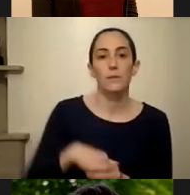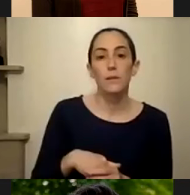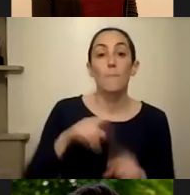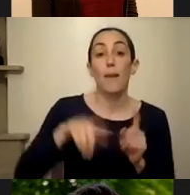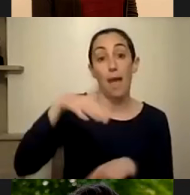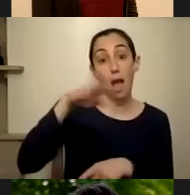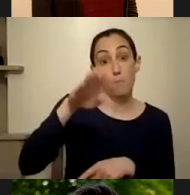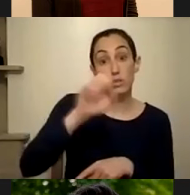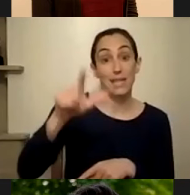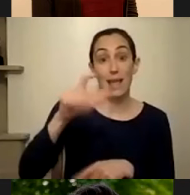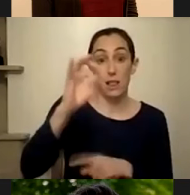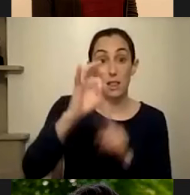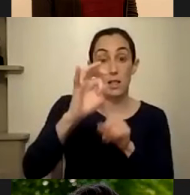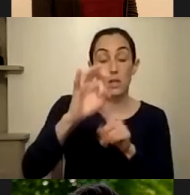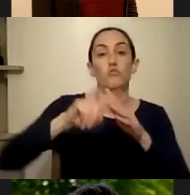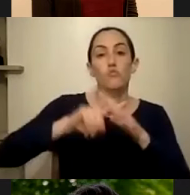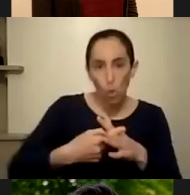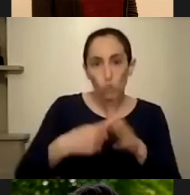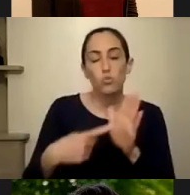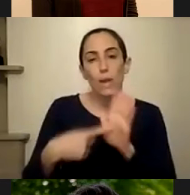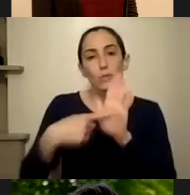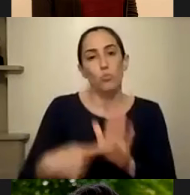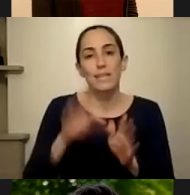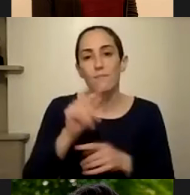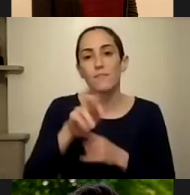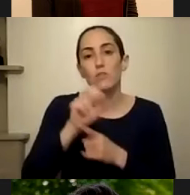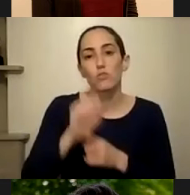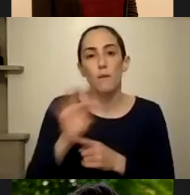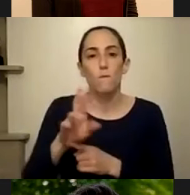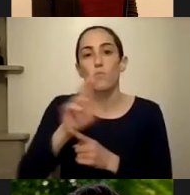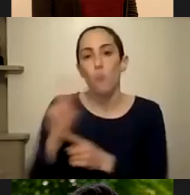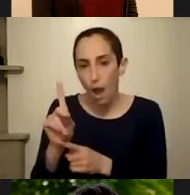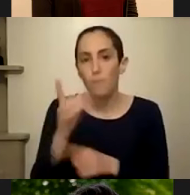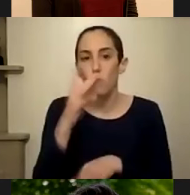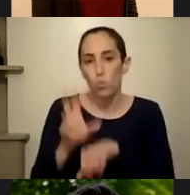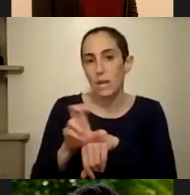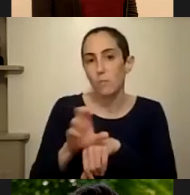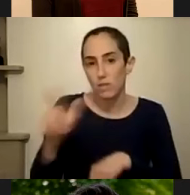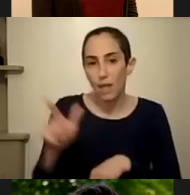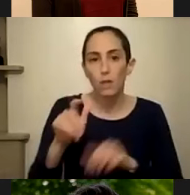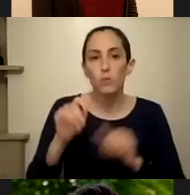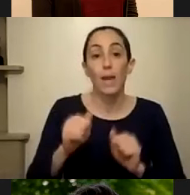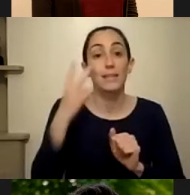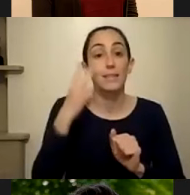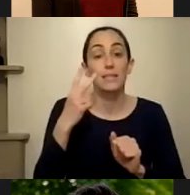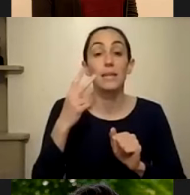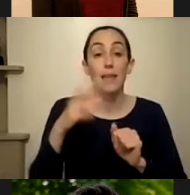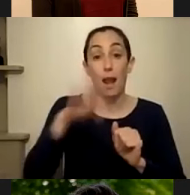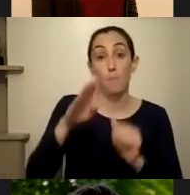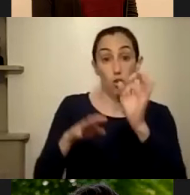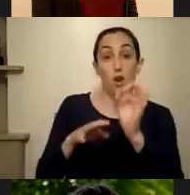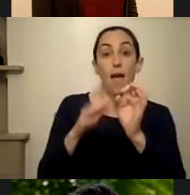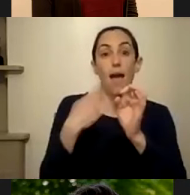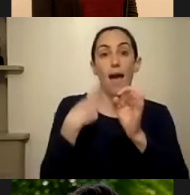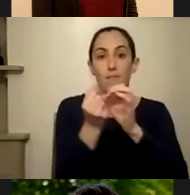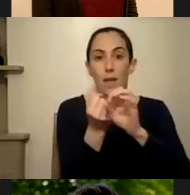rod photoreceptor cells. As you can see by the arrow here, they started to grow outer and inner segments. So these are